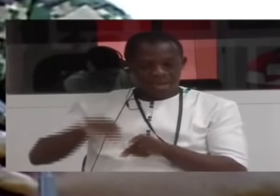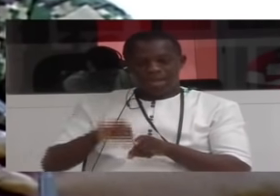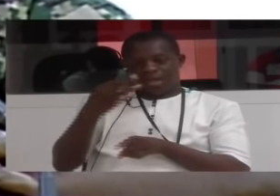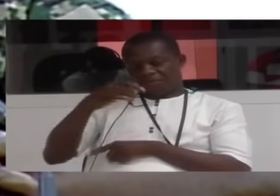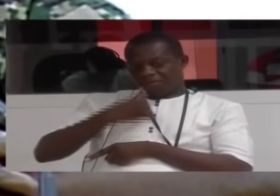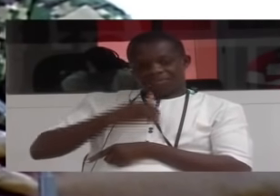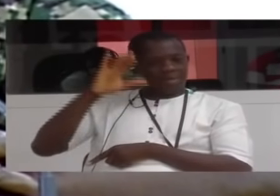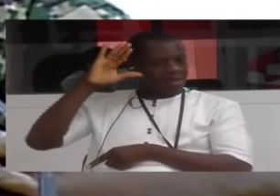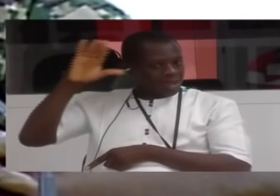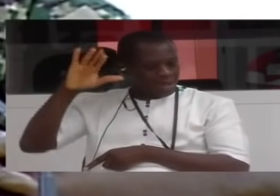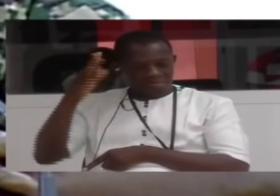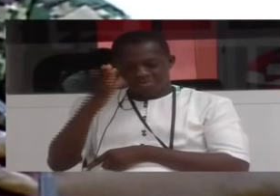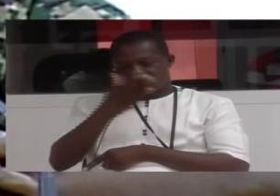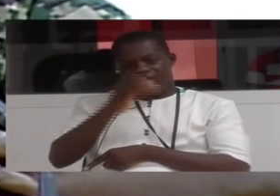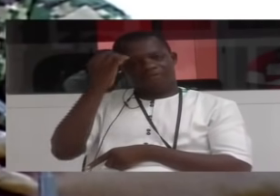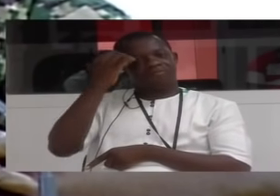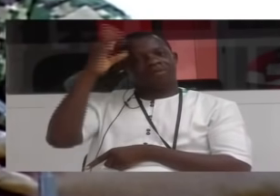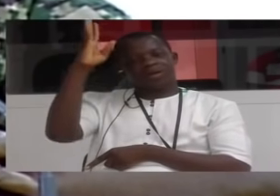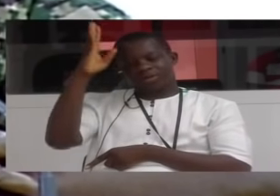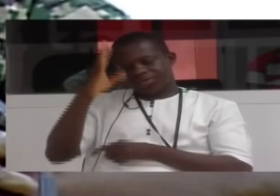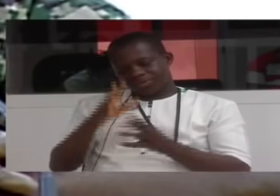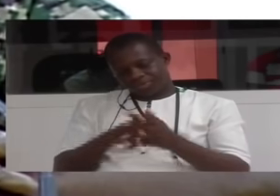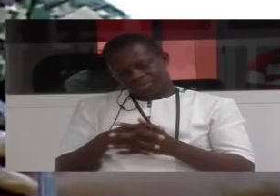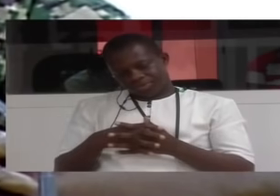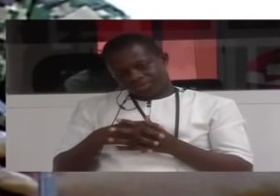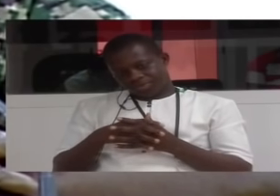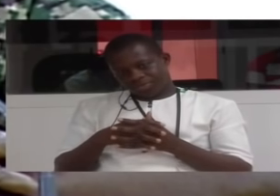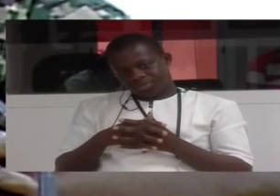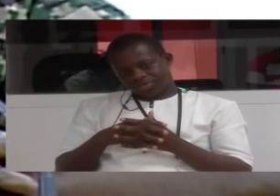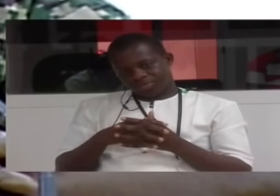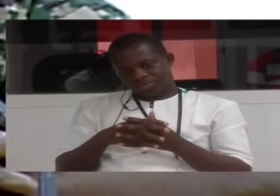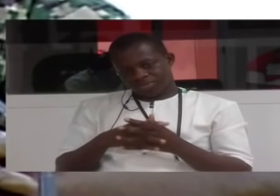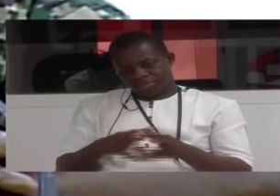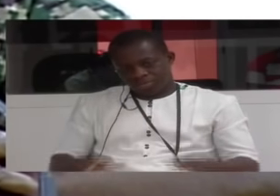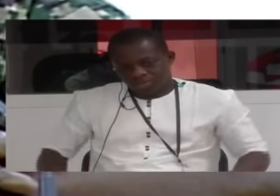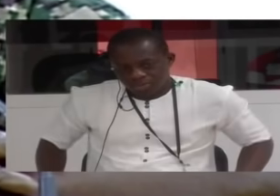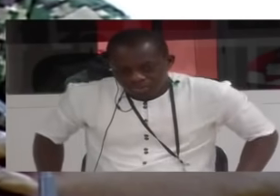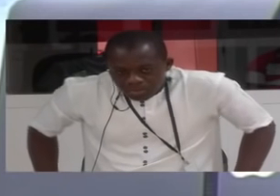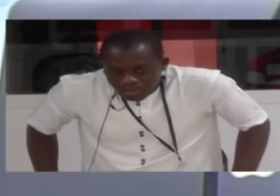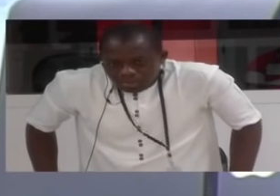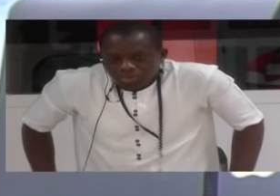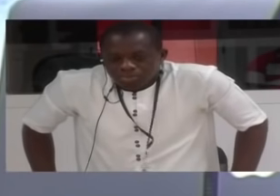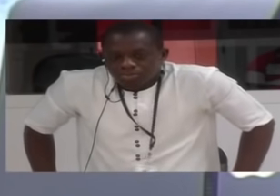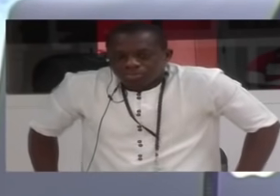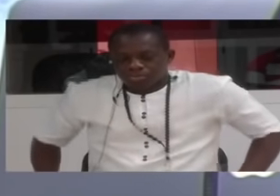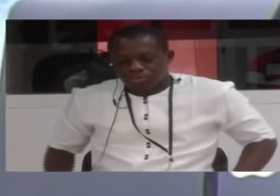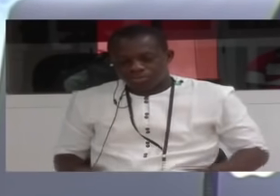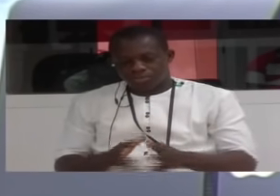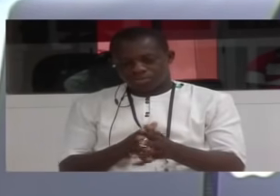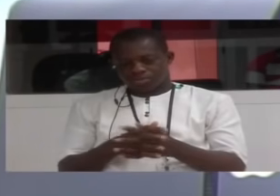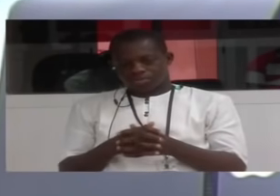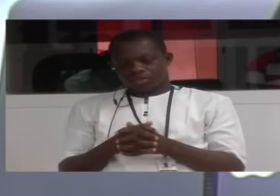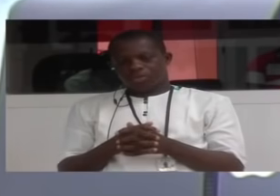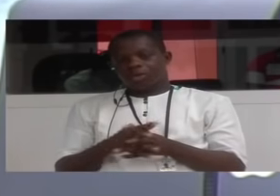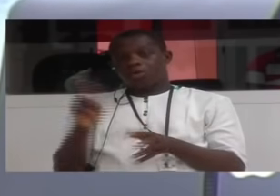Su fekene degon nako tam gennana suma xel. Even if I have heard that, it would have gone out of my mind at this point. What